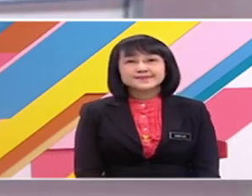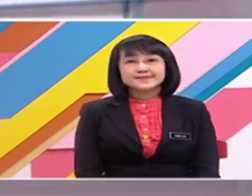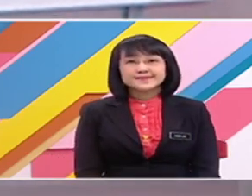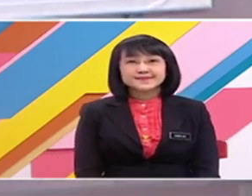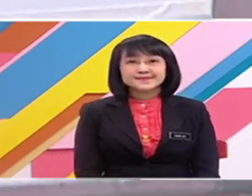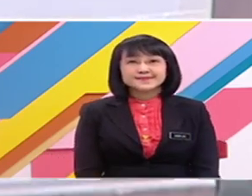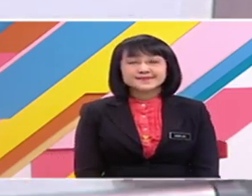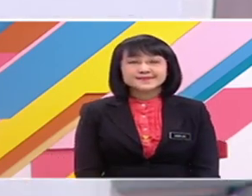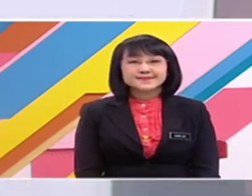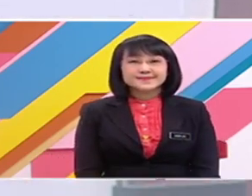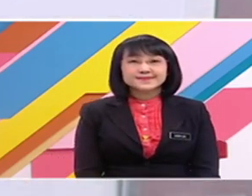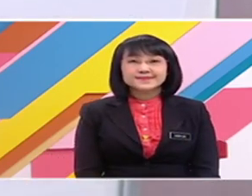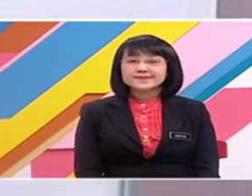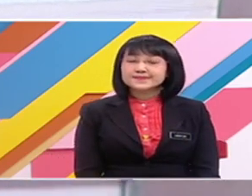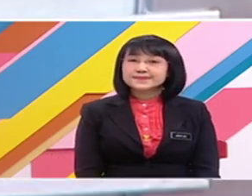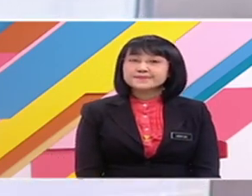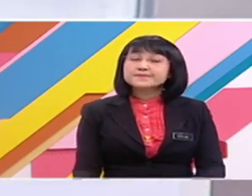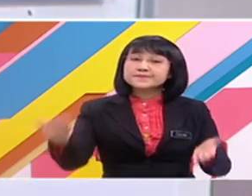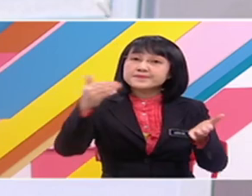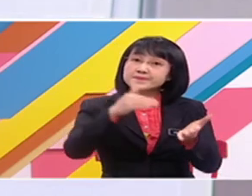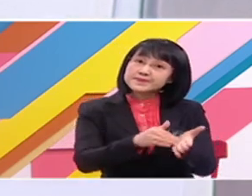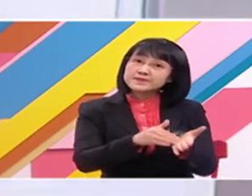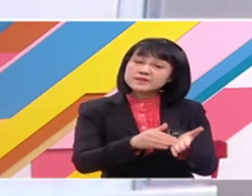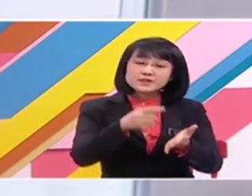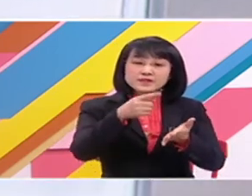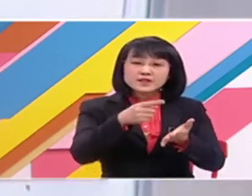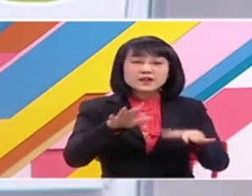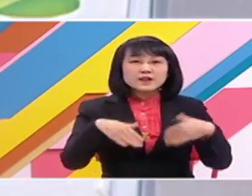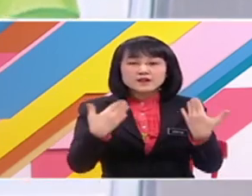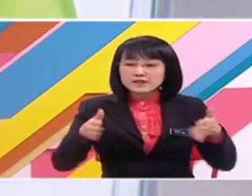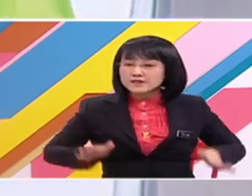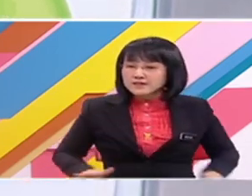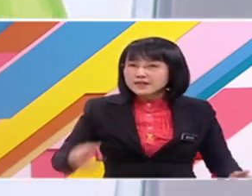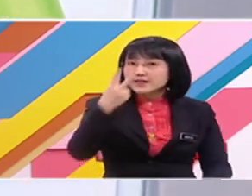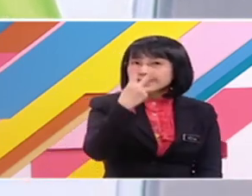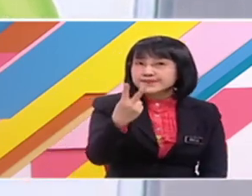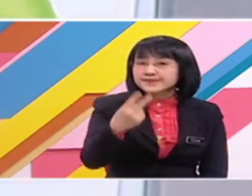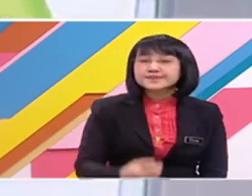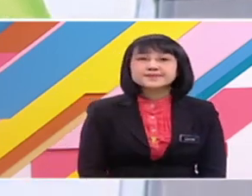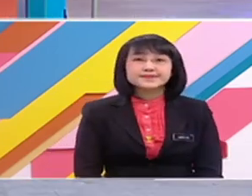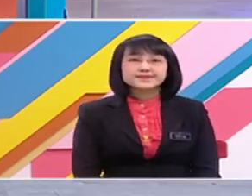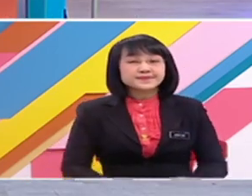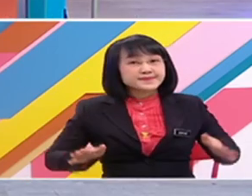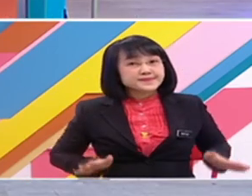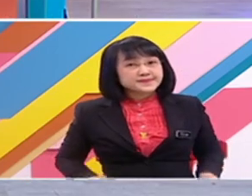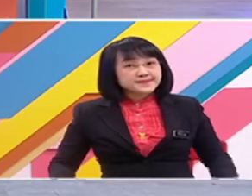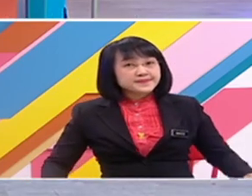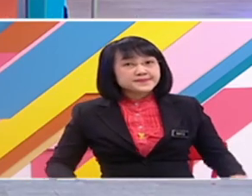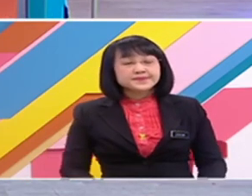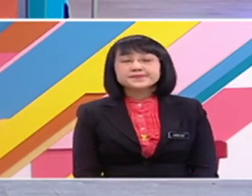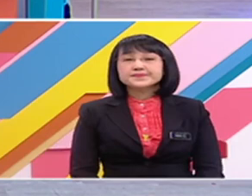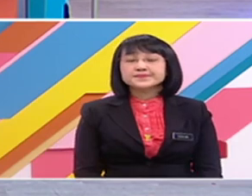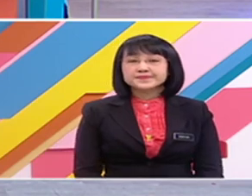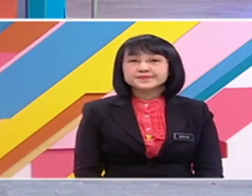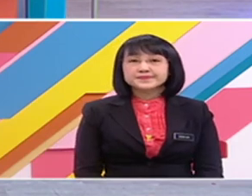There you go. Okay, teacher, once again, what is the characteristic of a skirt? Alright, okay, the skirt is actually